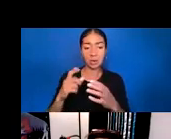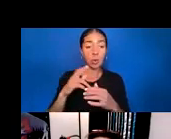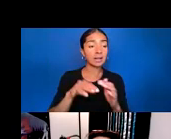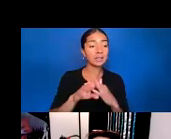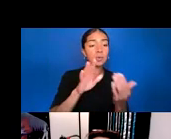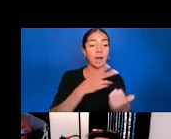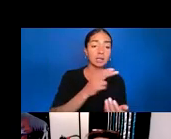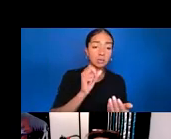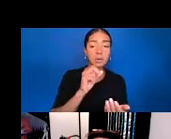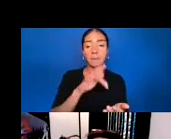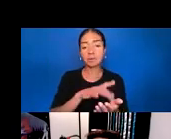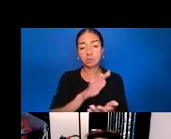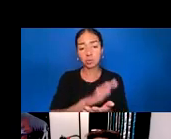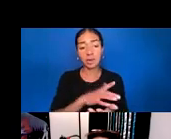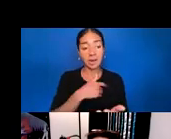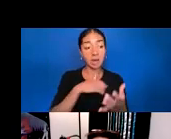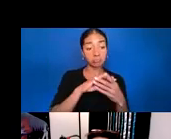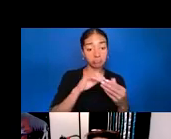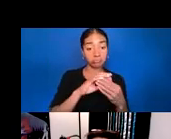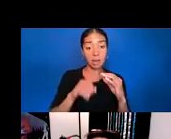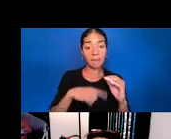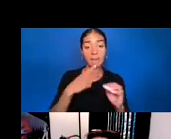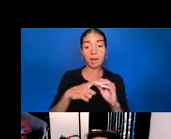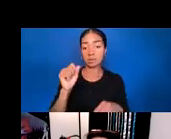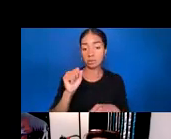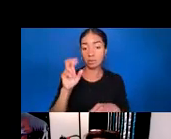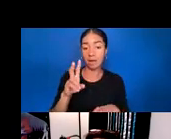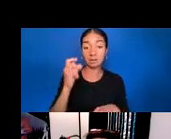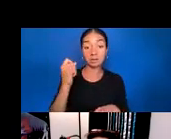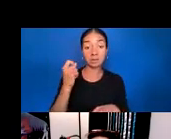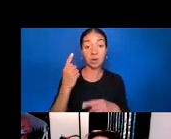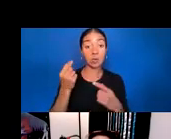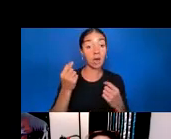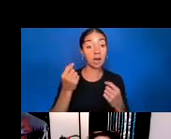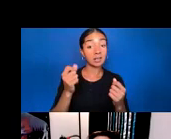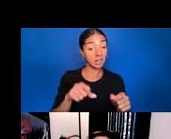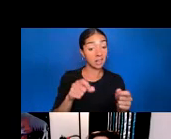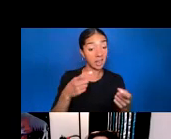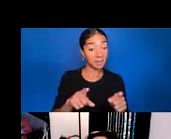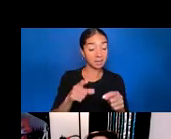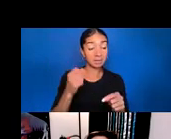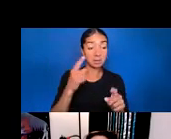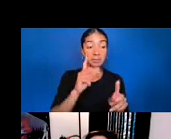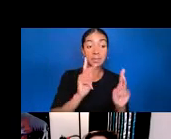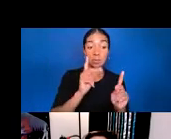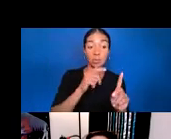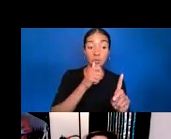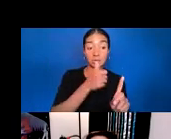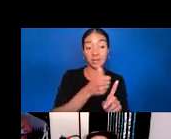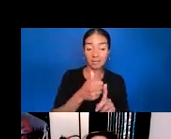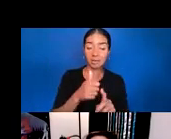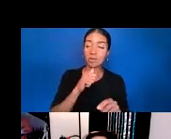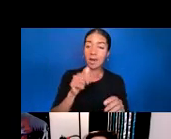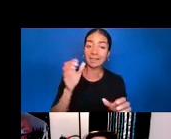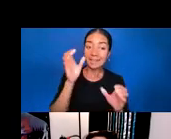violence. And what can happen is people that are not listening as a student or